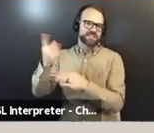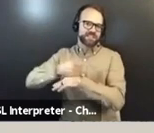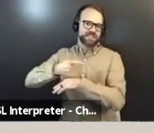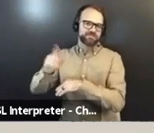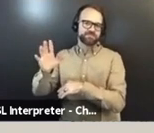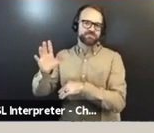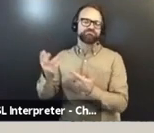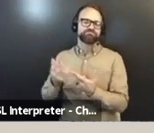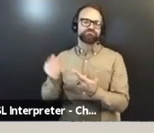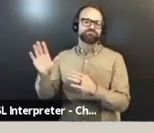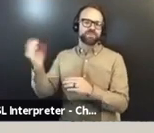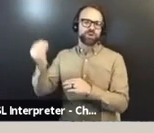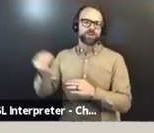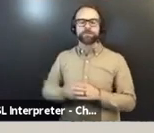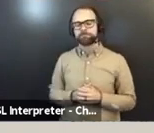Anything else?